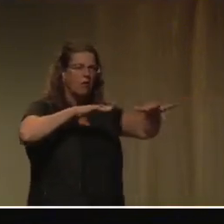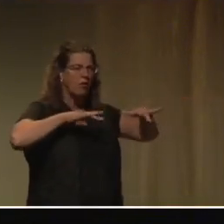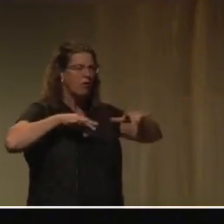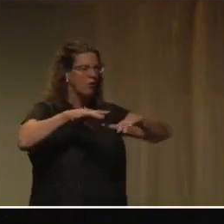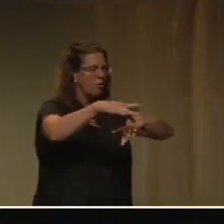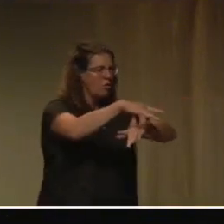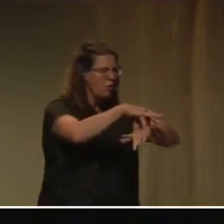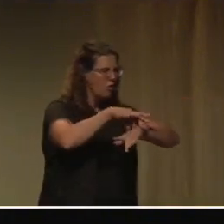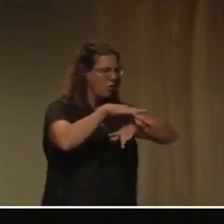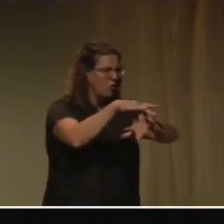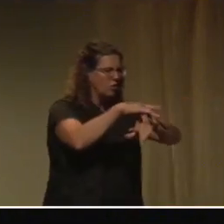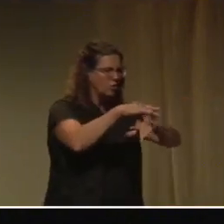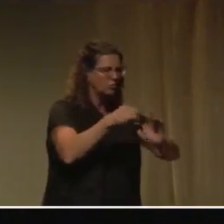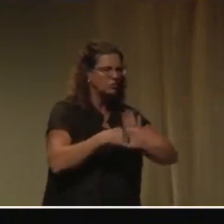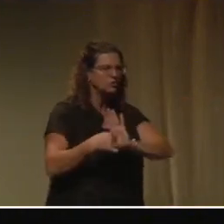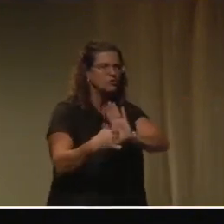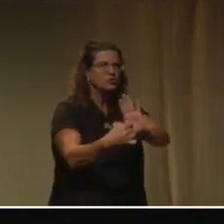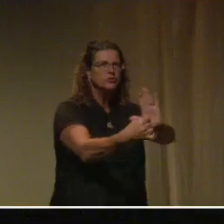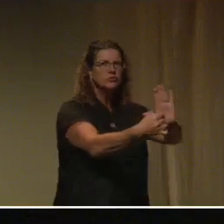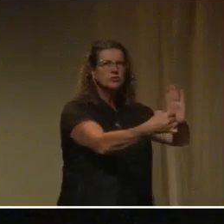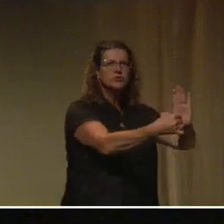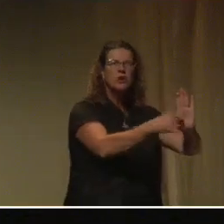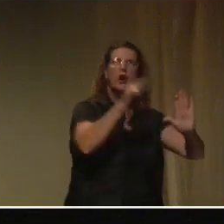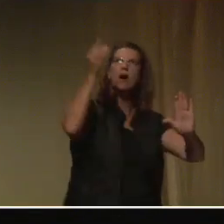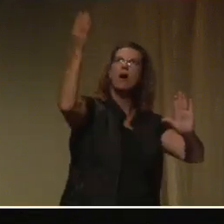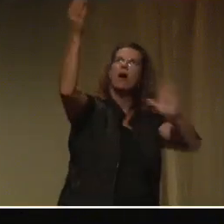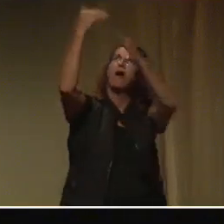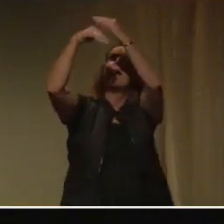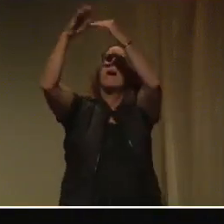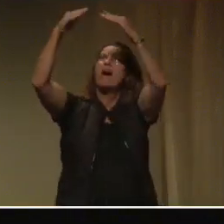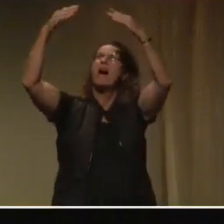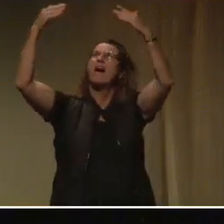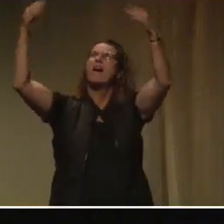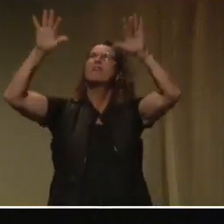daughters, earth through thee in heaven's wonder.